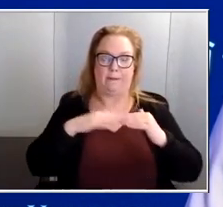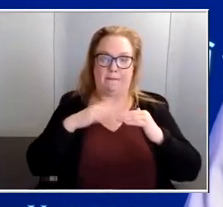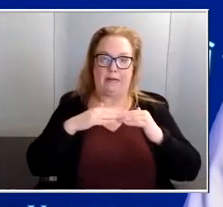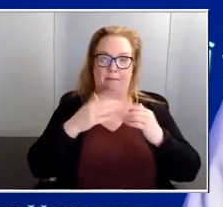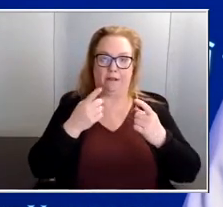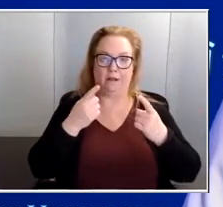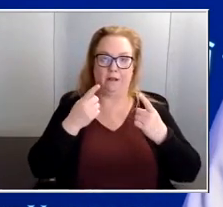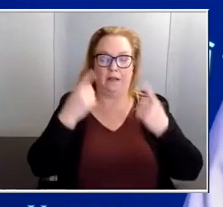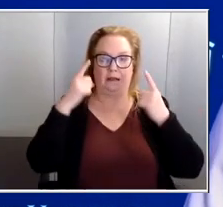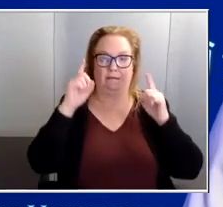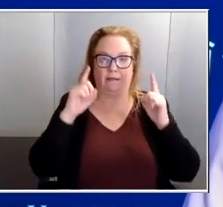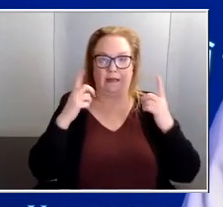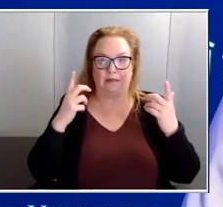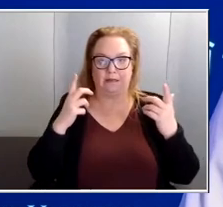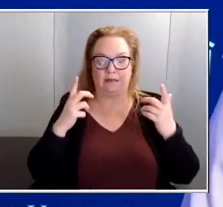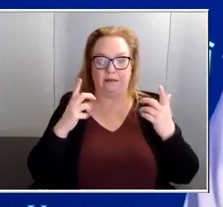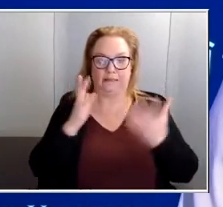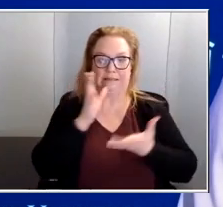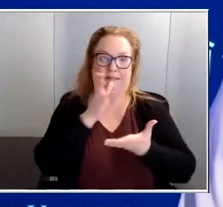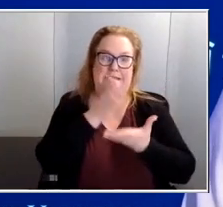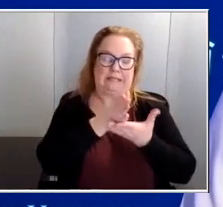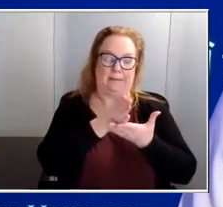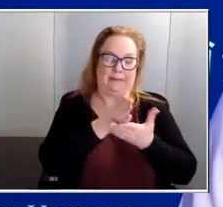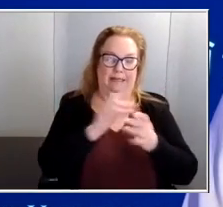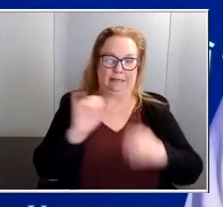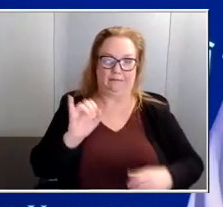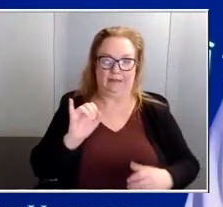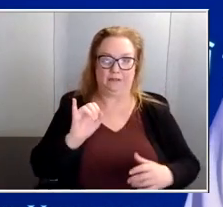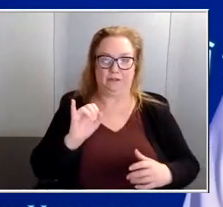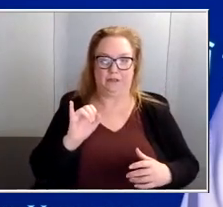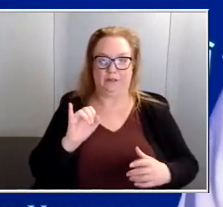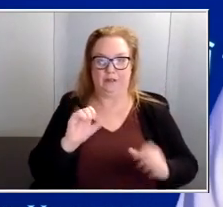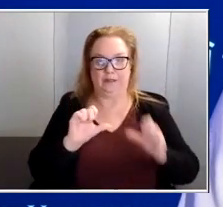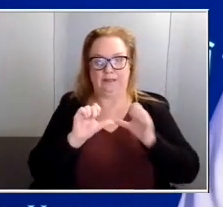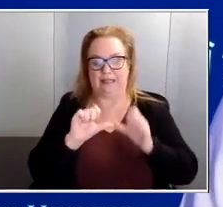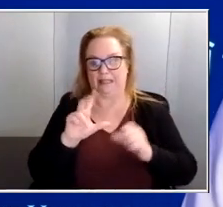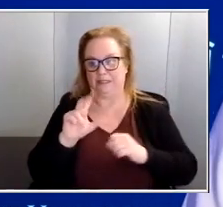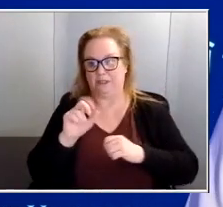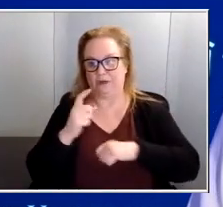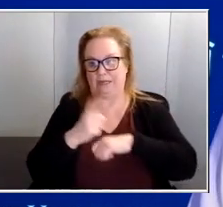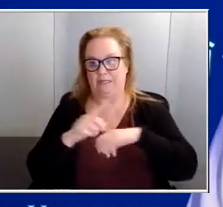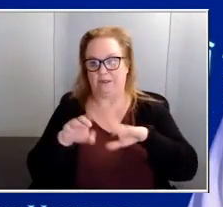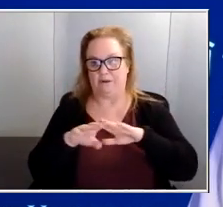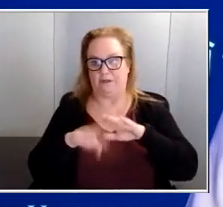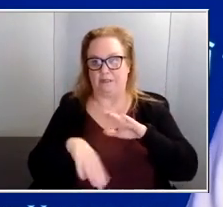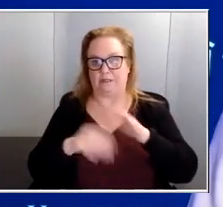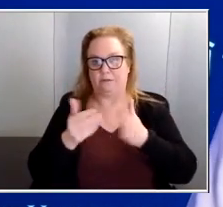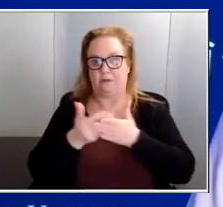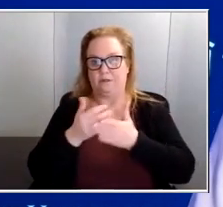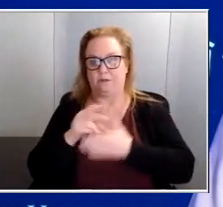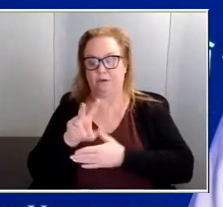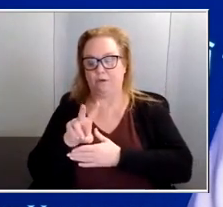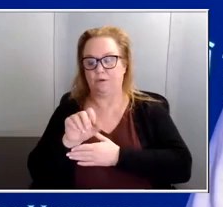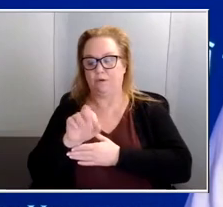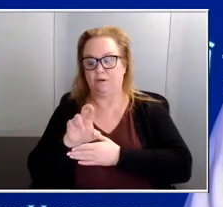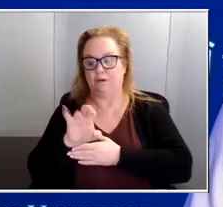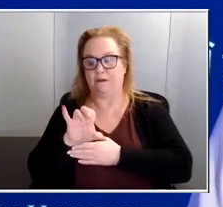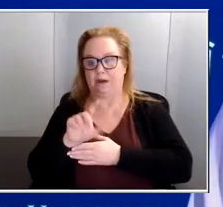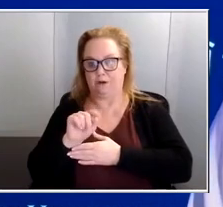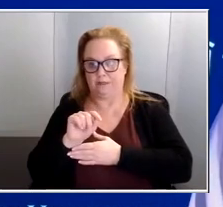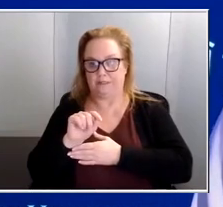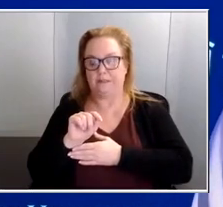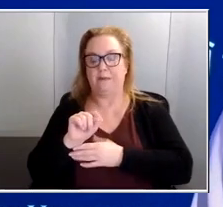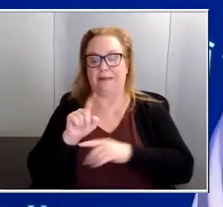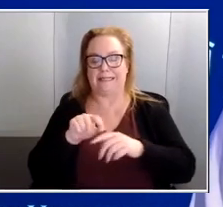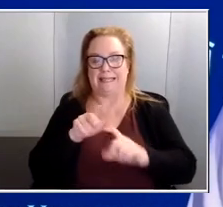on stopping infection. That probably lasts 30 days or less now with these new variants because they can evade the